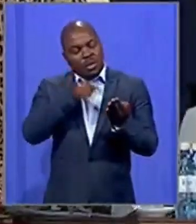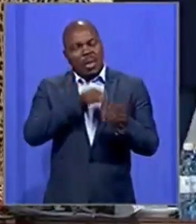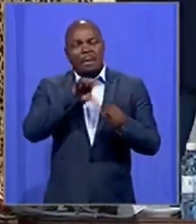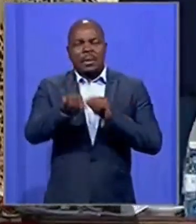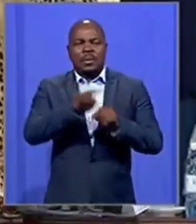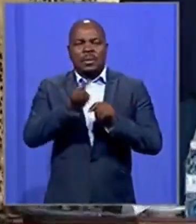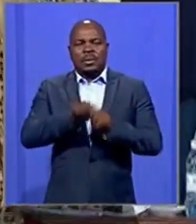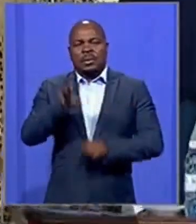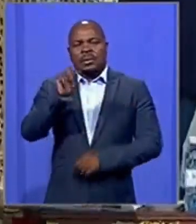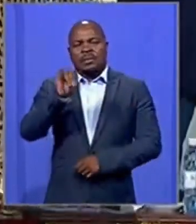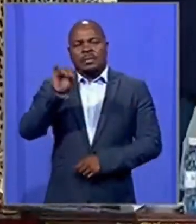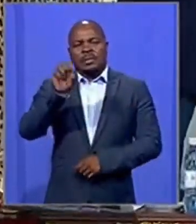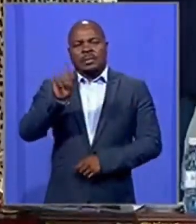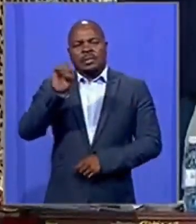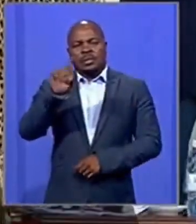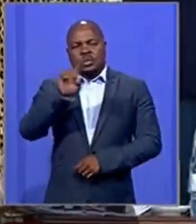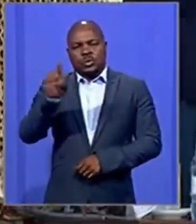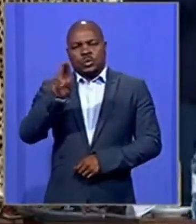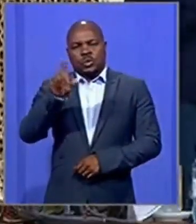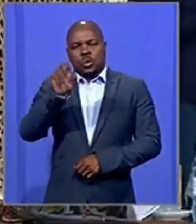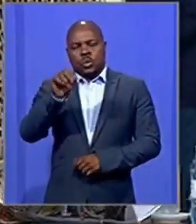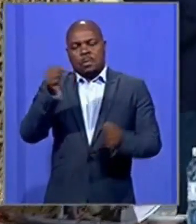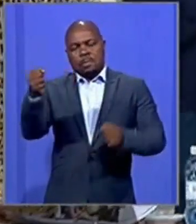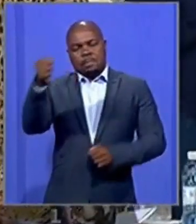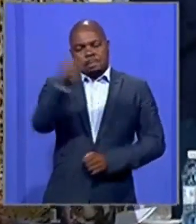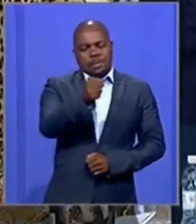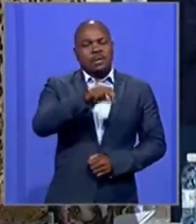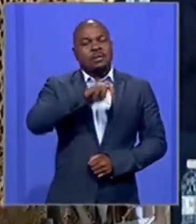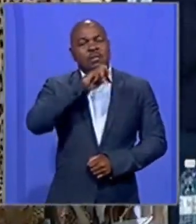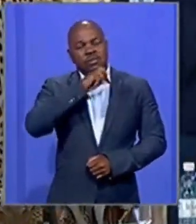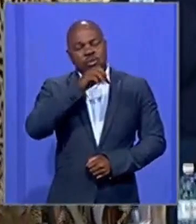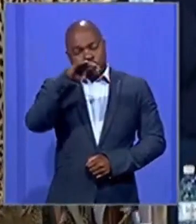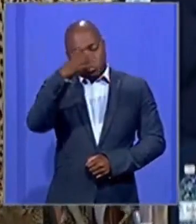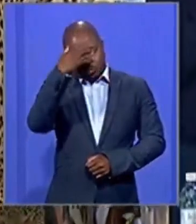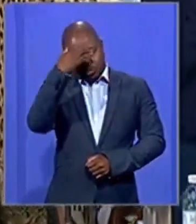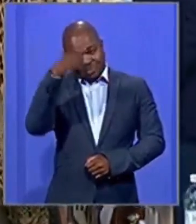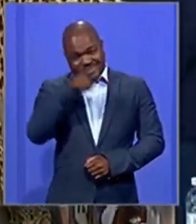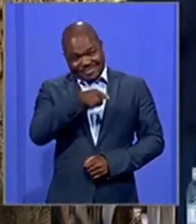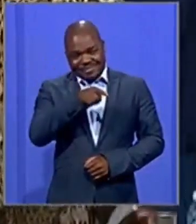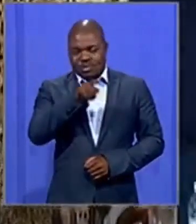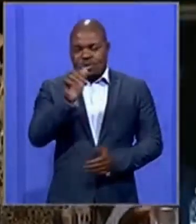kgoši Misuzulu setulong sa bogoši bja Amazulu ga go molaong.